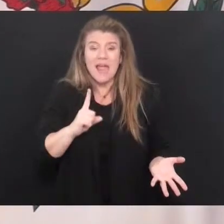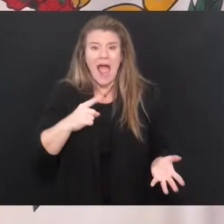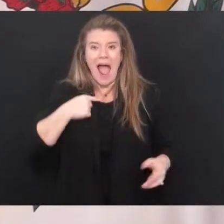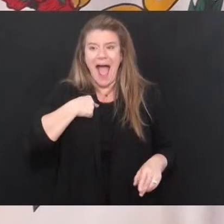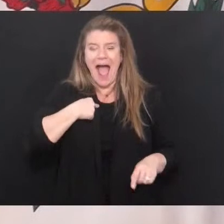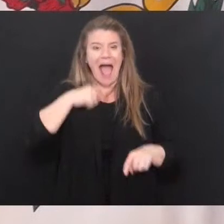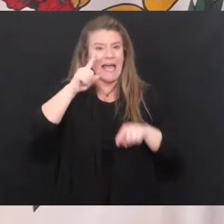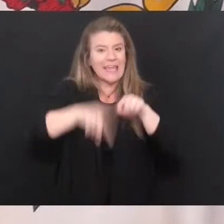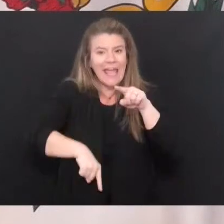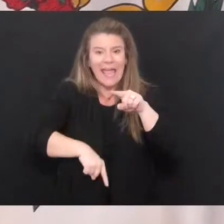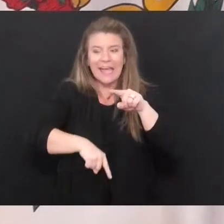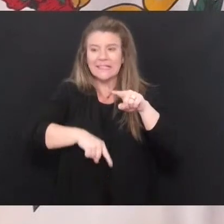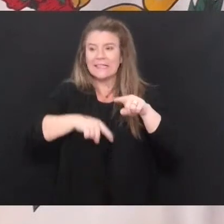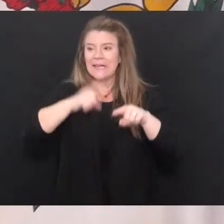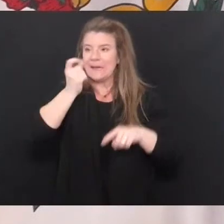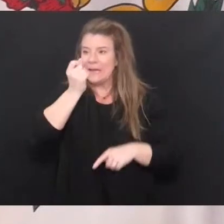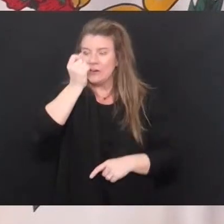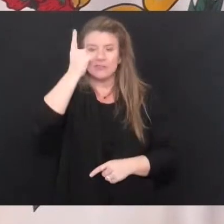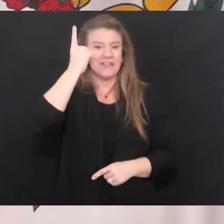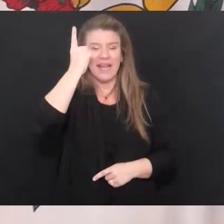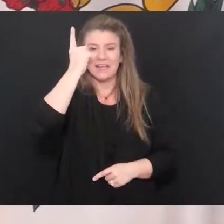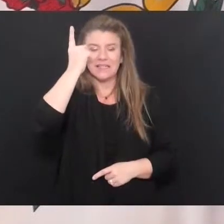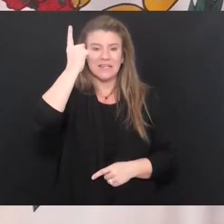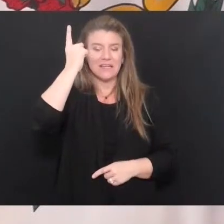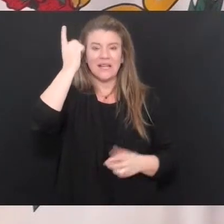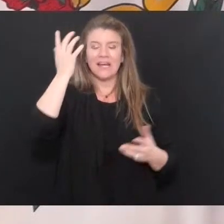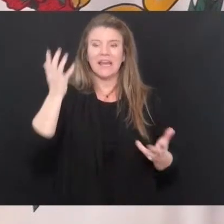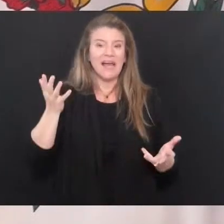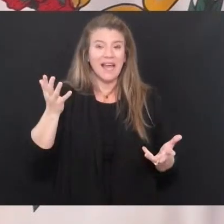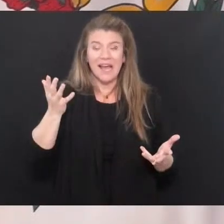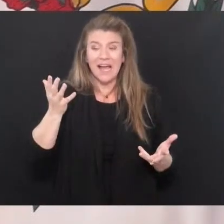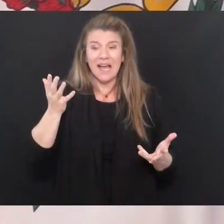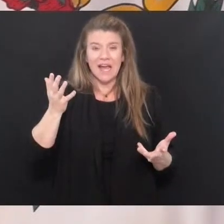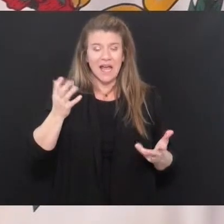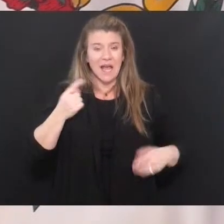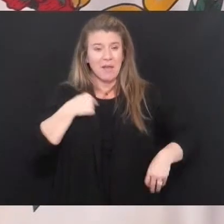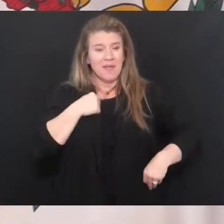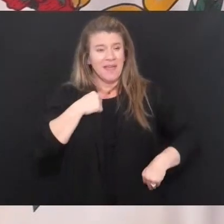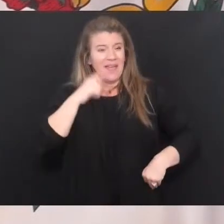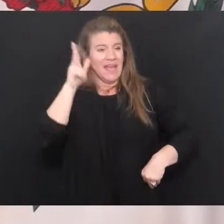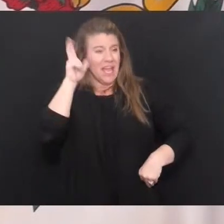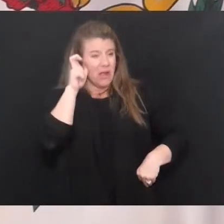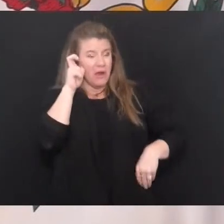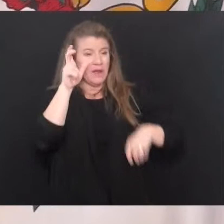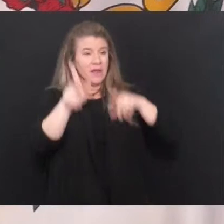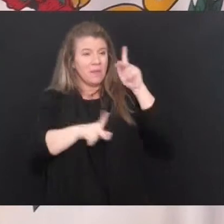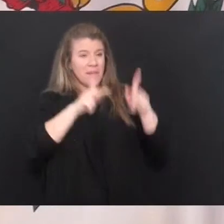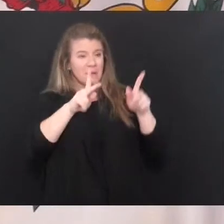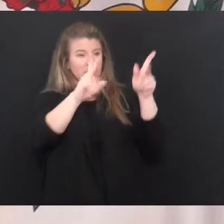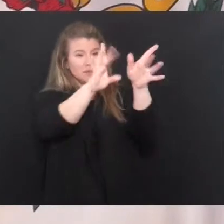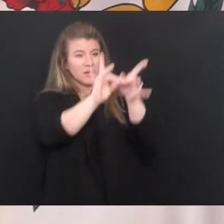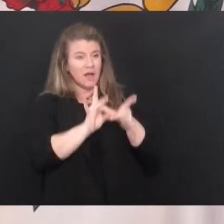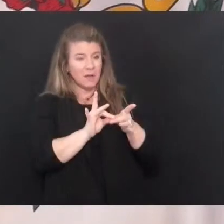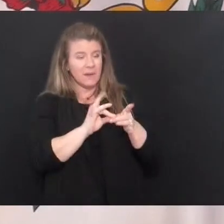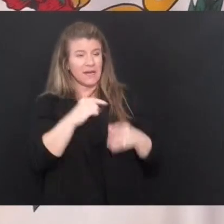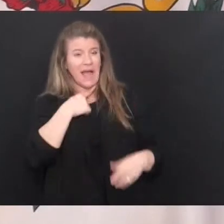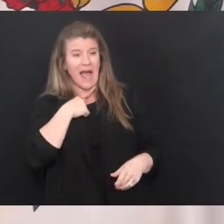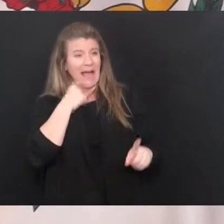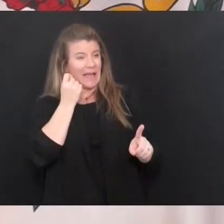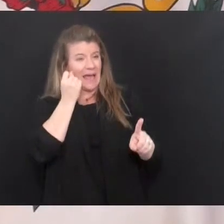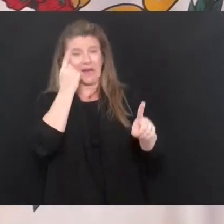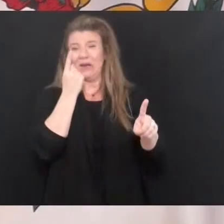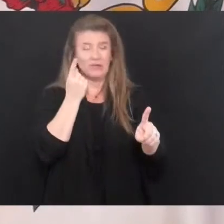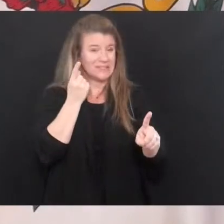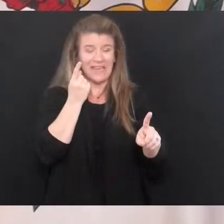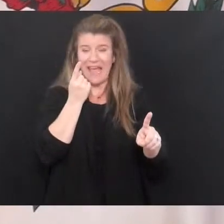my mind. I just cannot get my hands around how people could